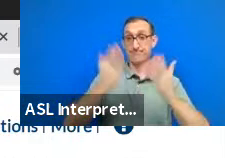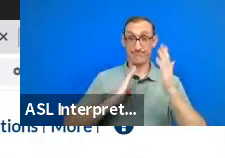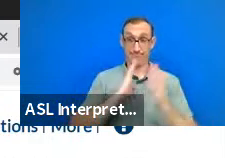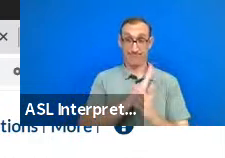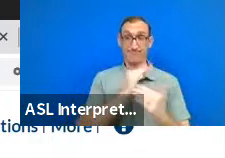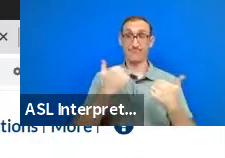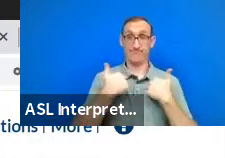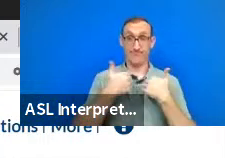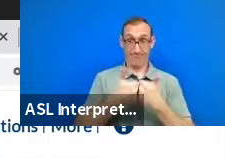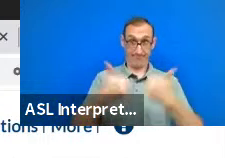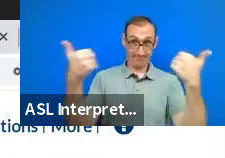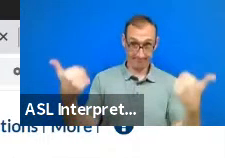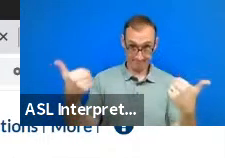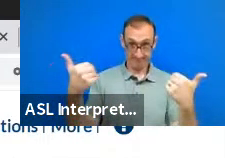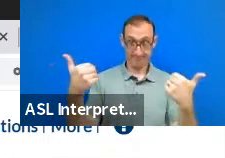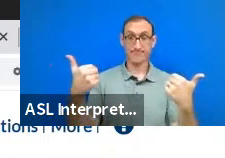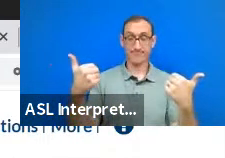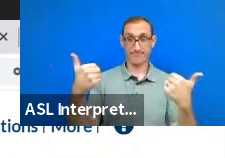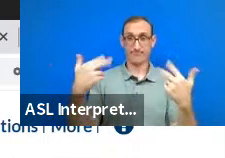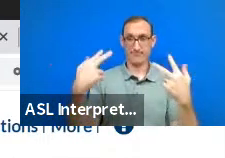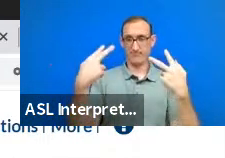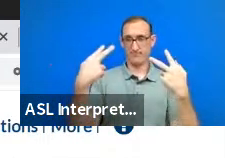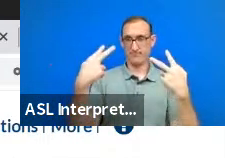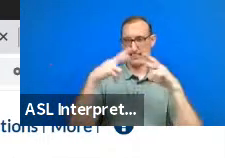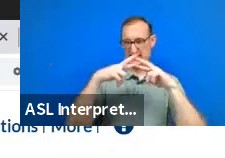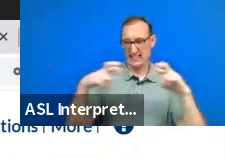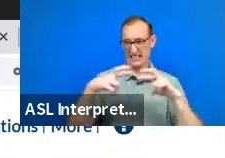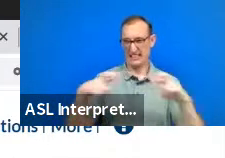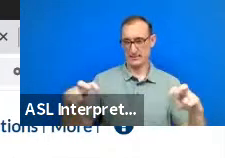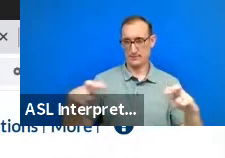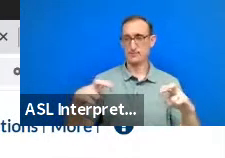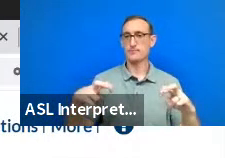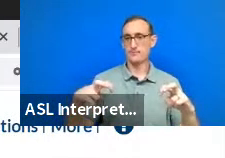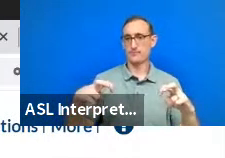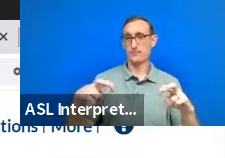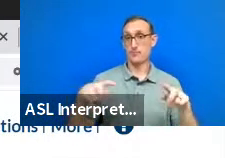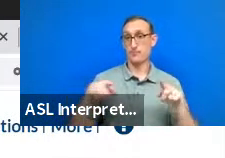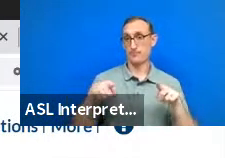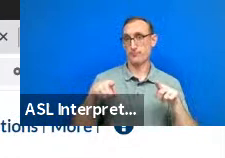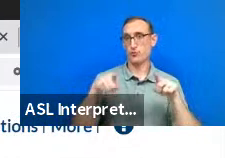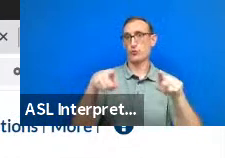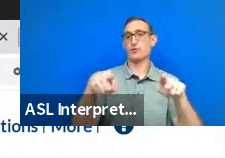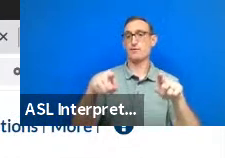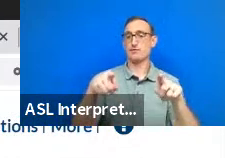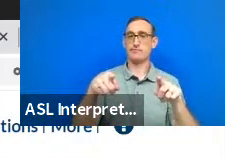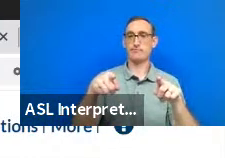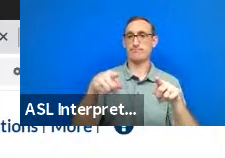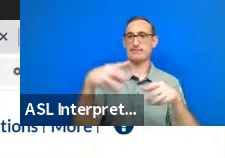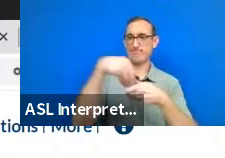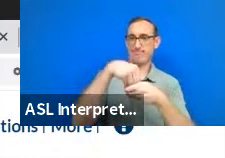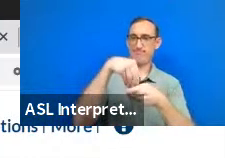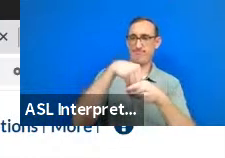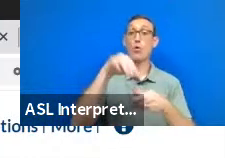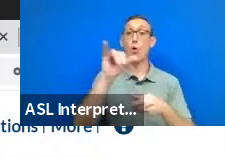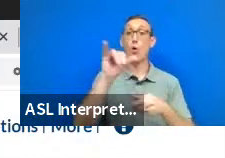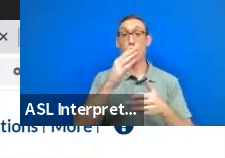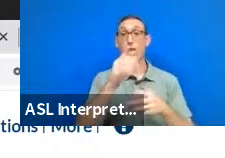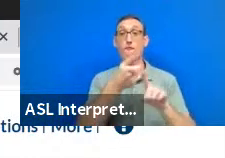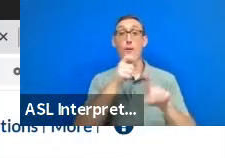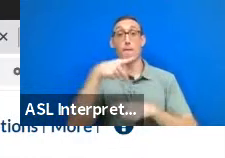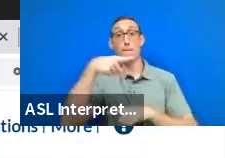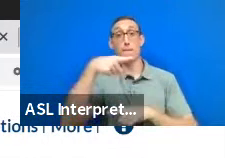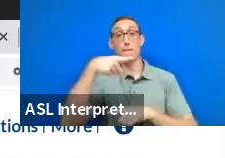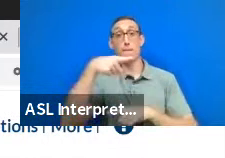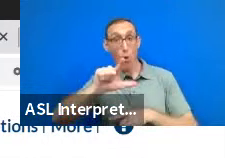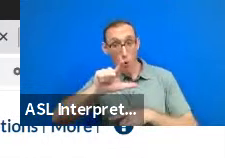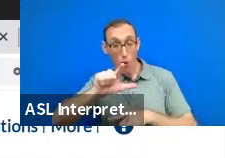training sessions that we keep internally, or just do it through a poll and let that accrue or accumulate, and then at